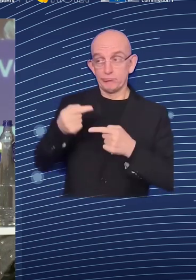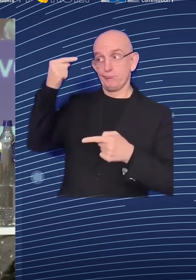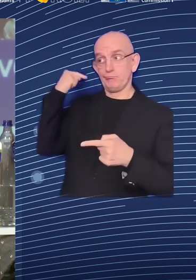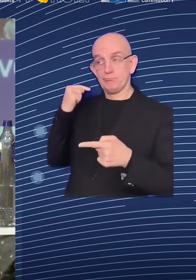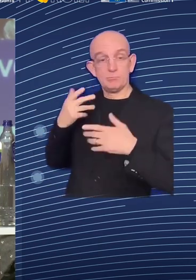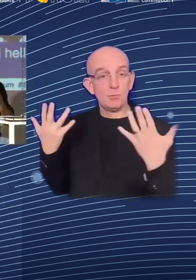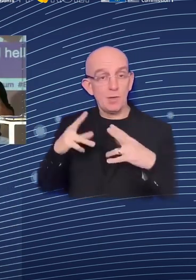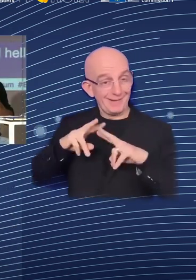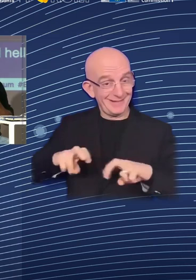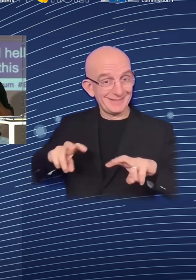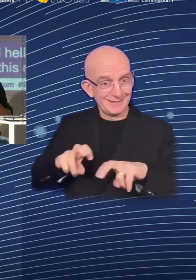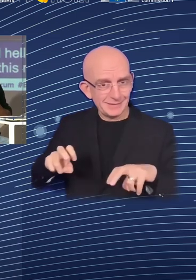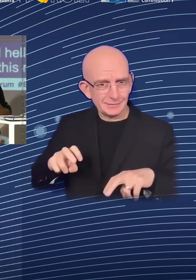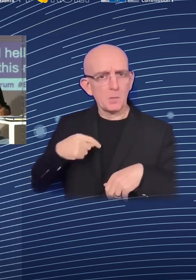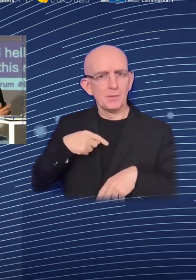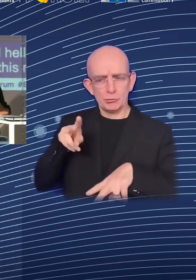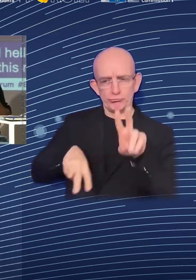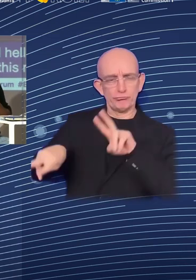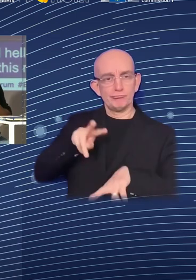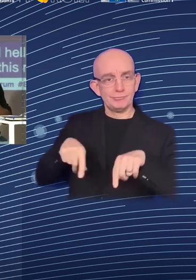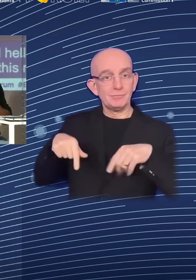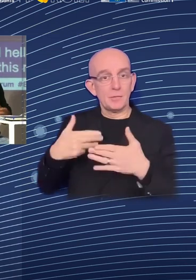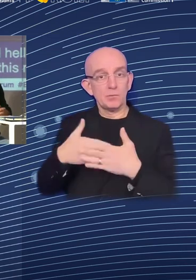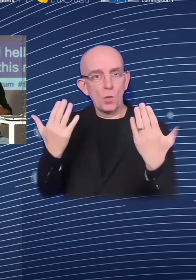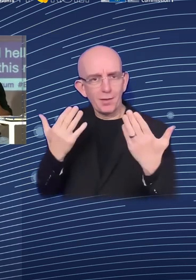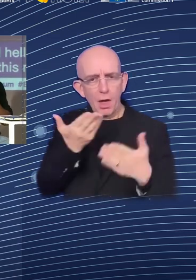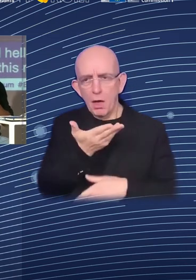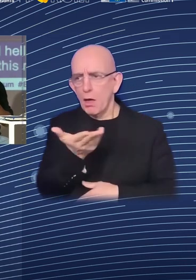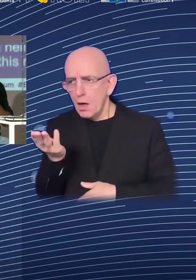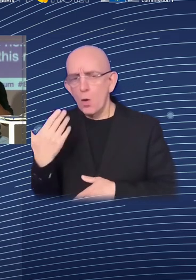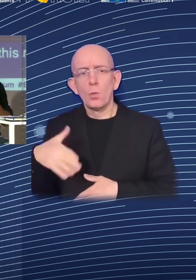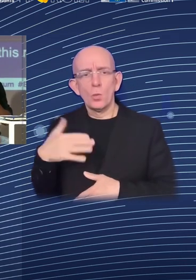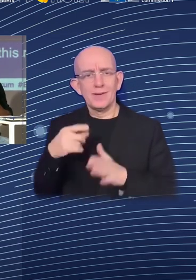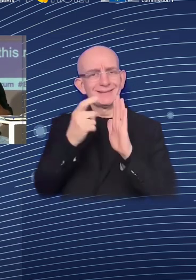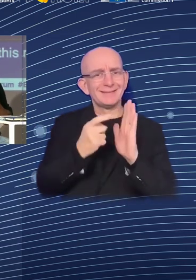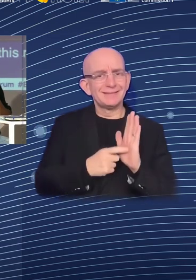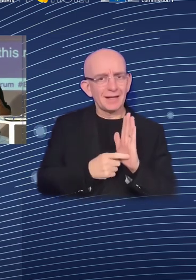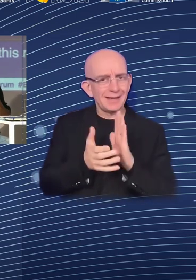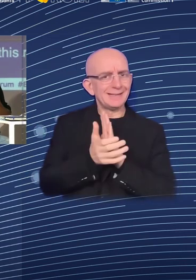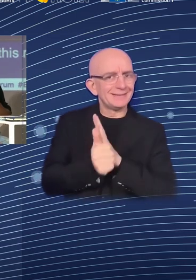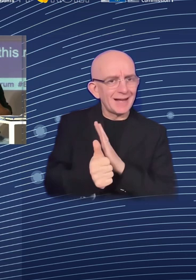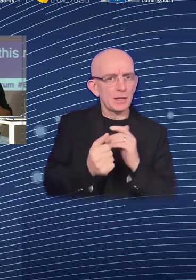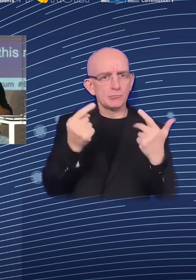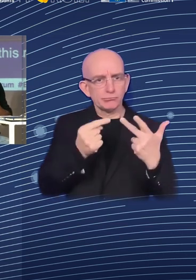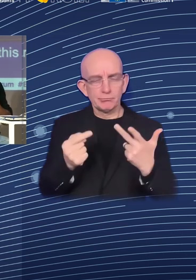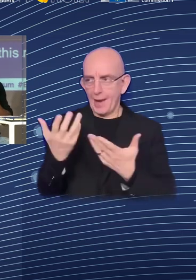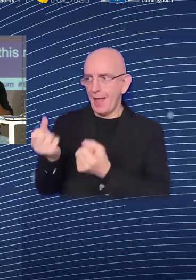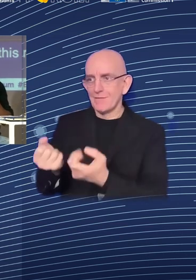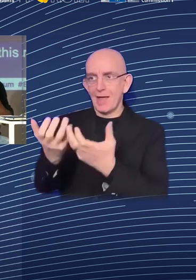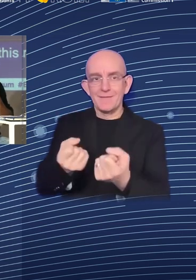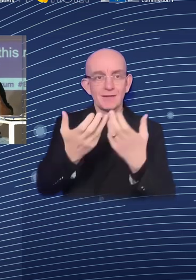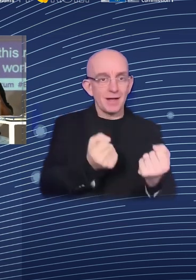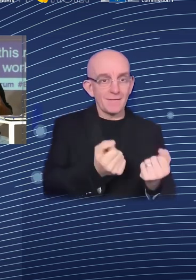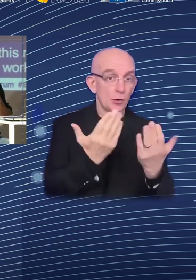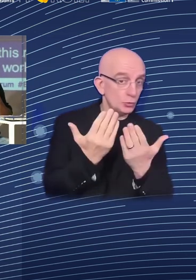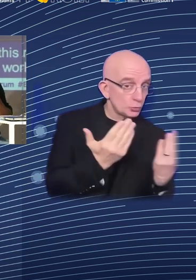work, even after work with your family, you need a lot of digital skills. And those skills are